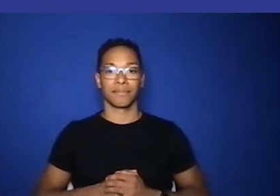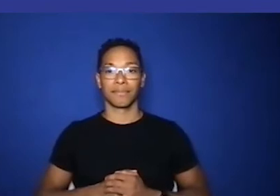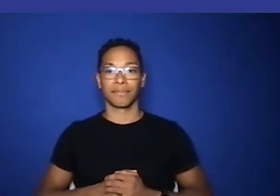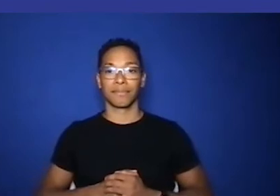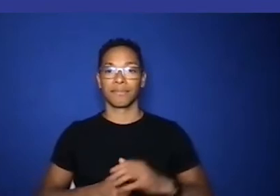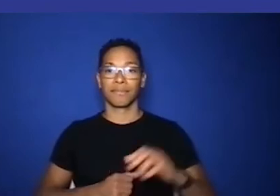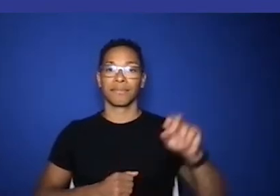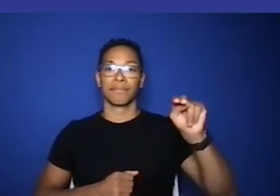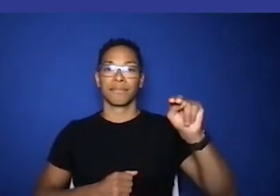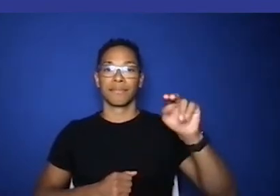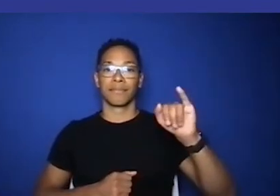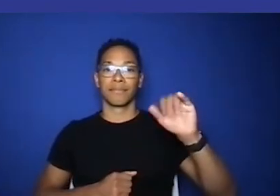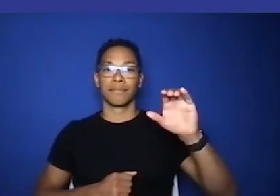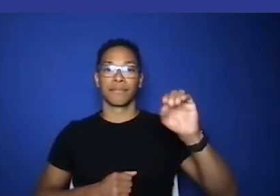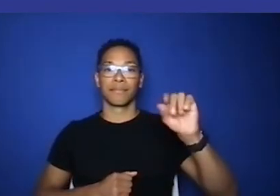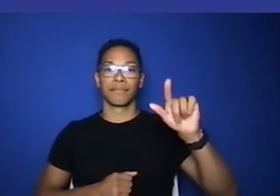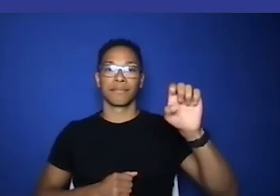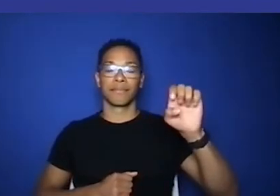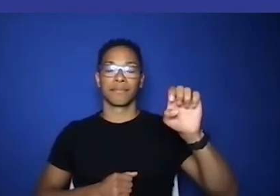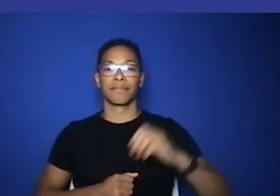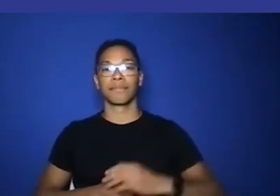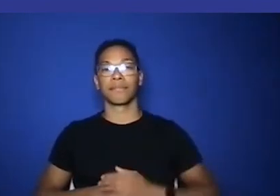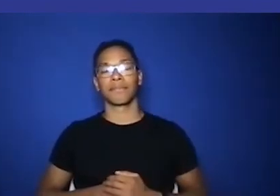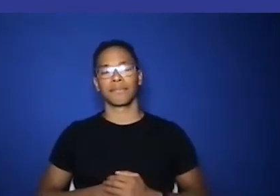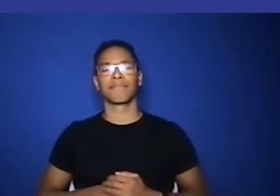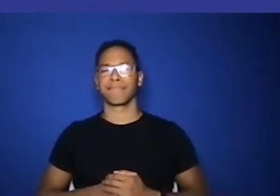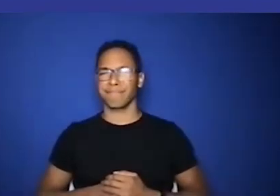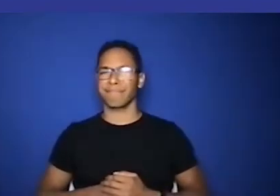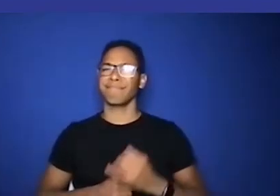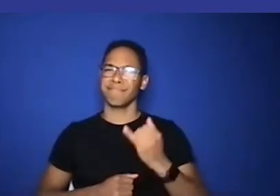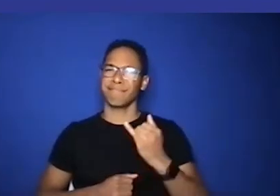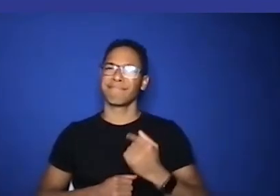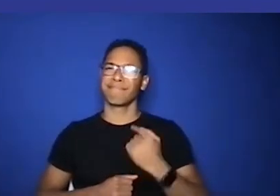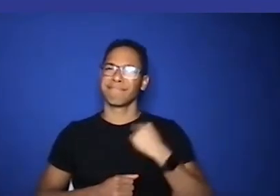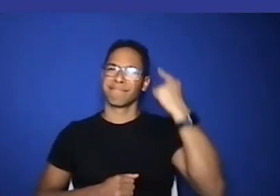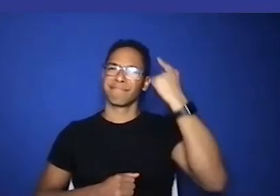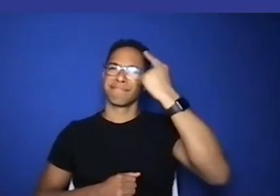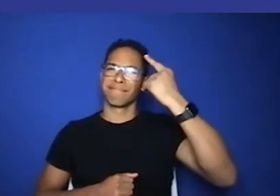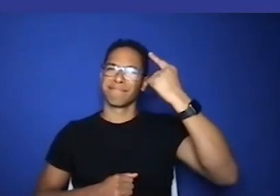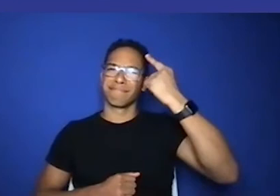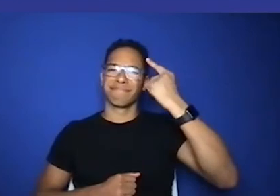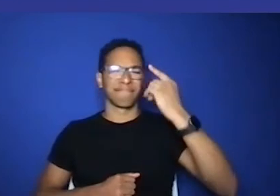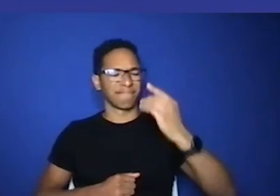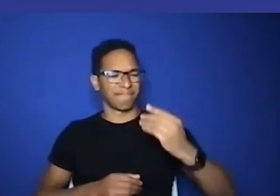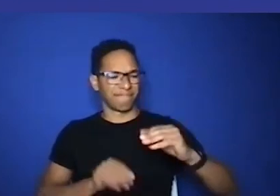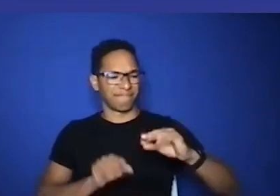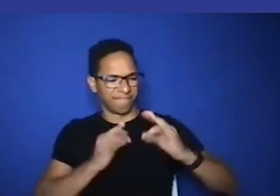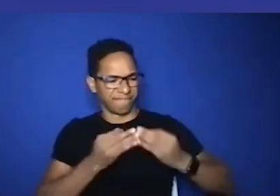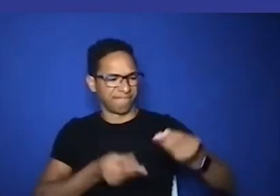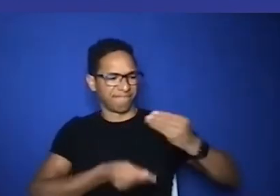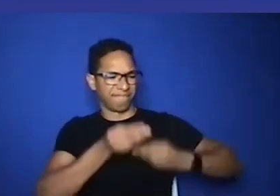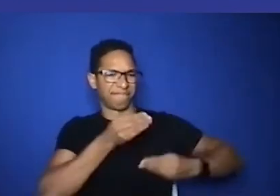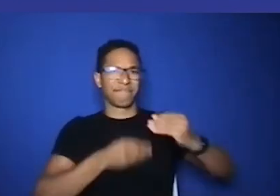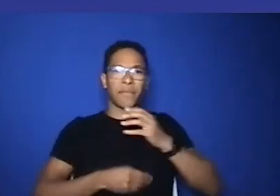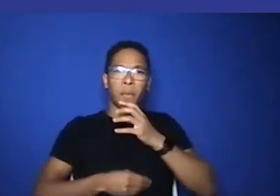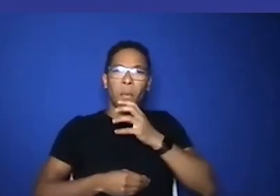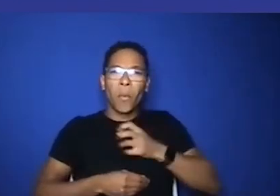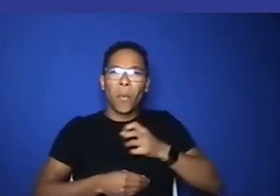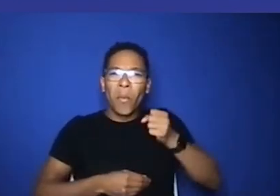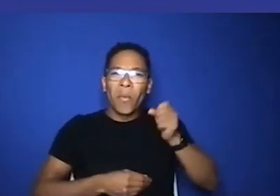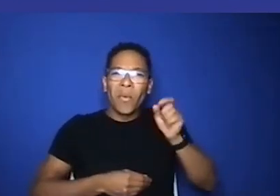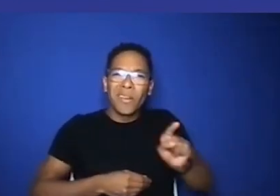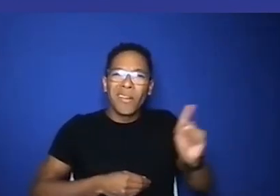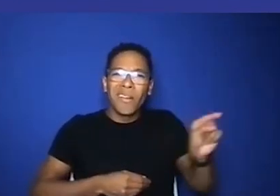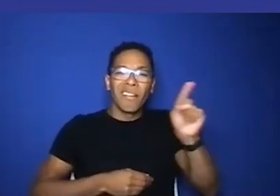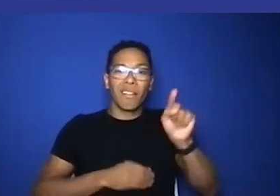I guess I'm thinking now about how those recordings of elders speaking, those are the archives that